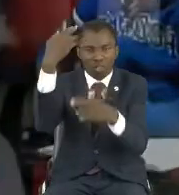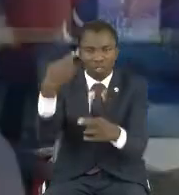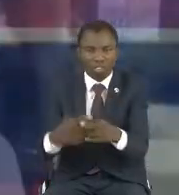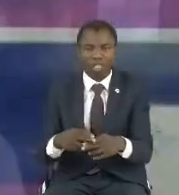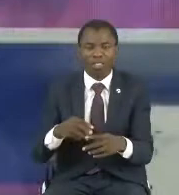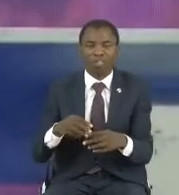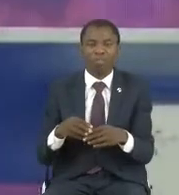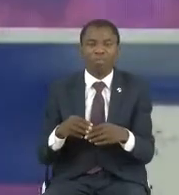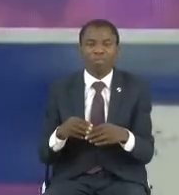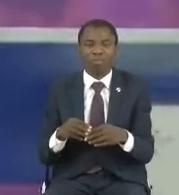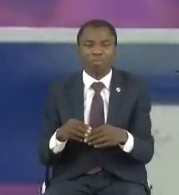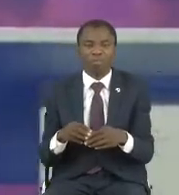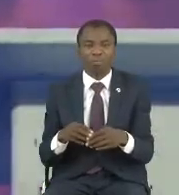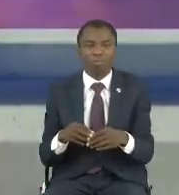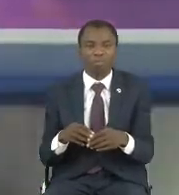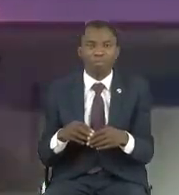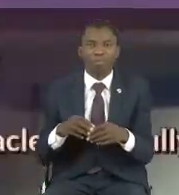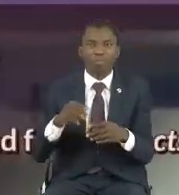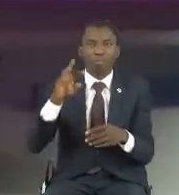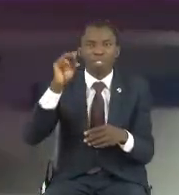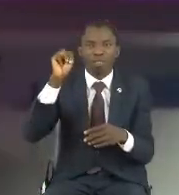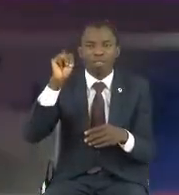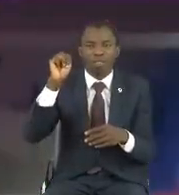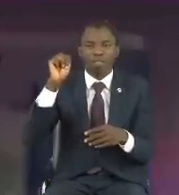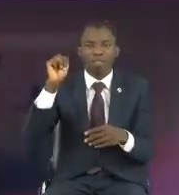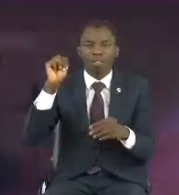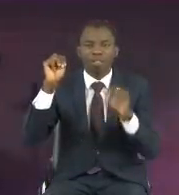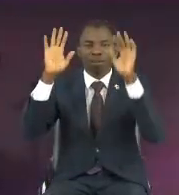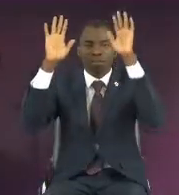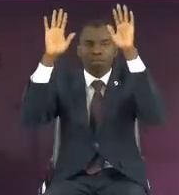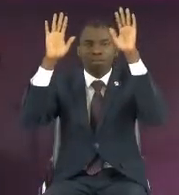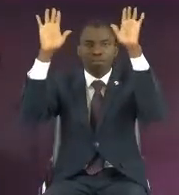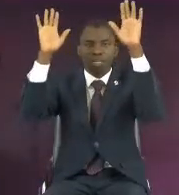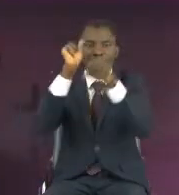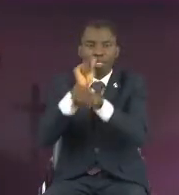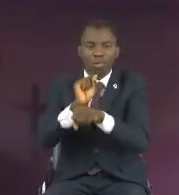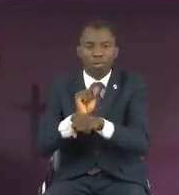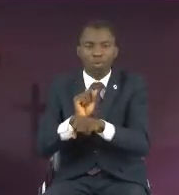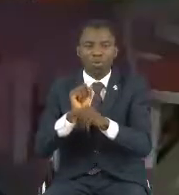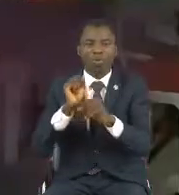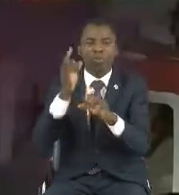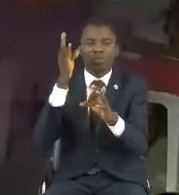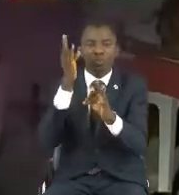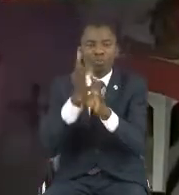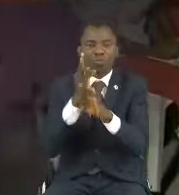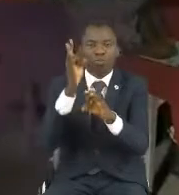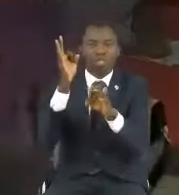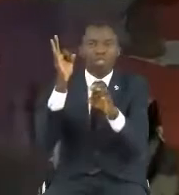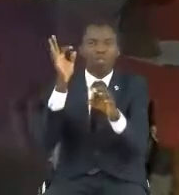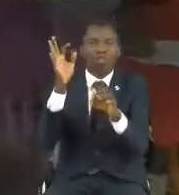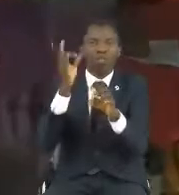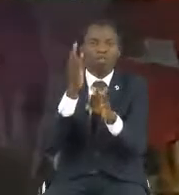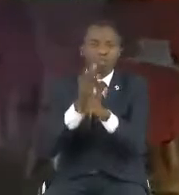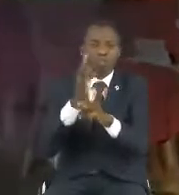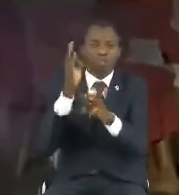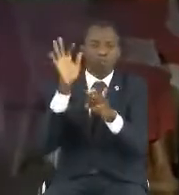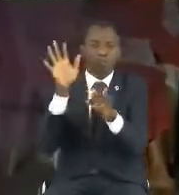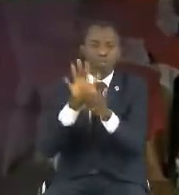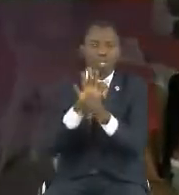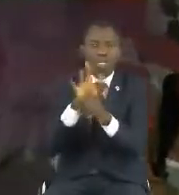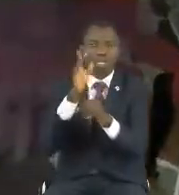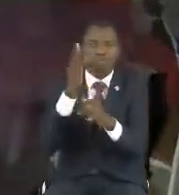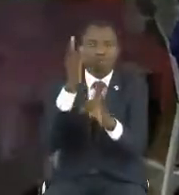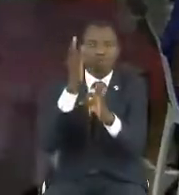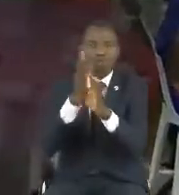Miracles faithfully performed for all. Miracles faithfully performed for all.